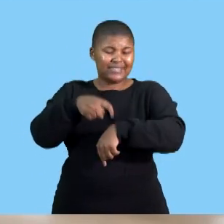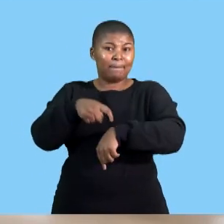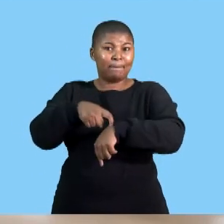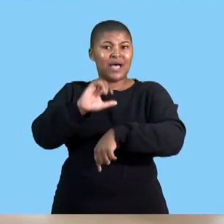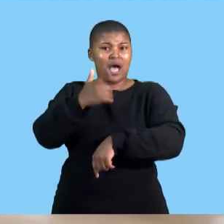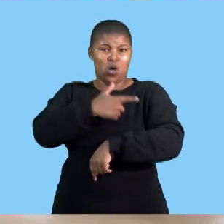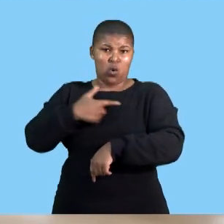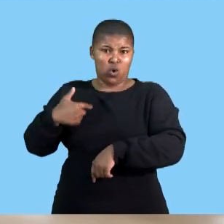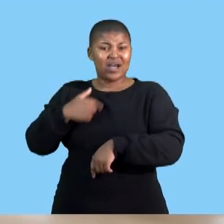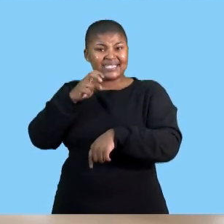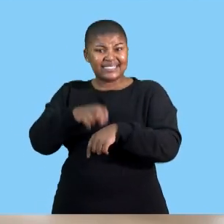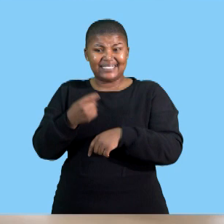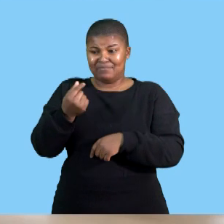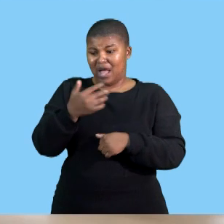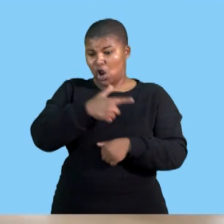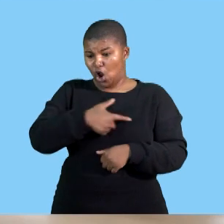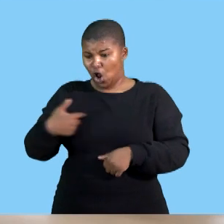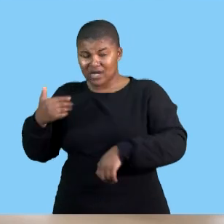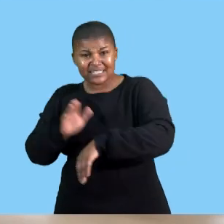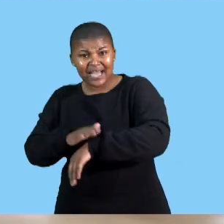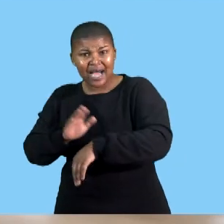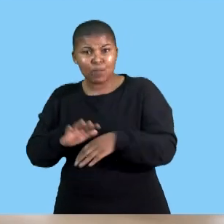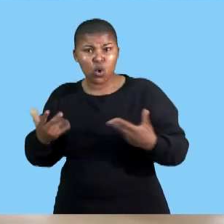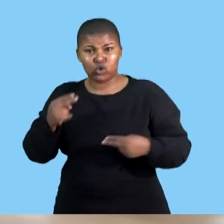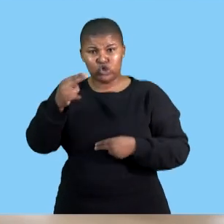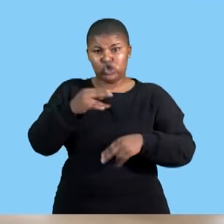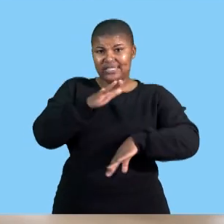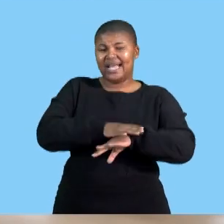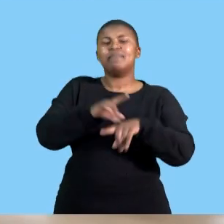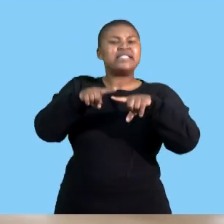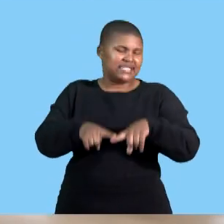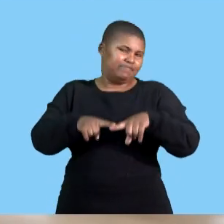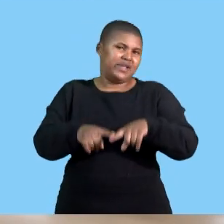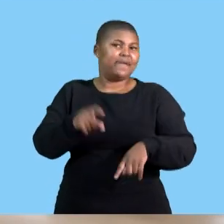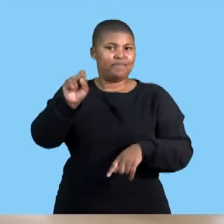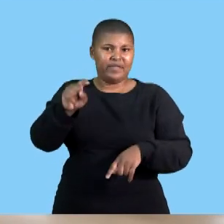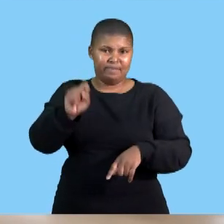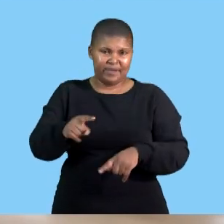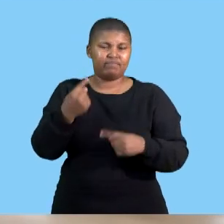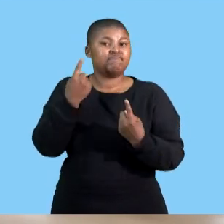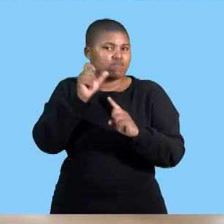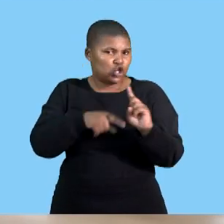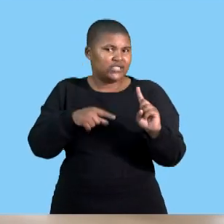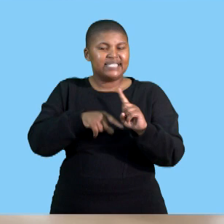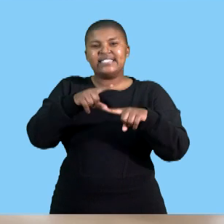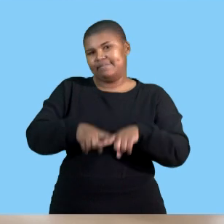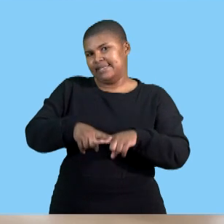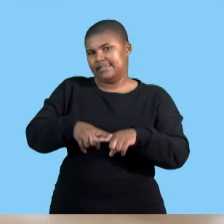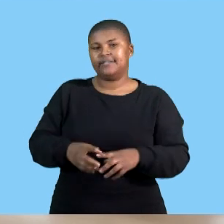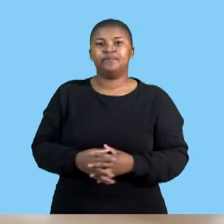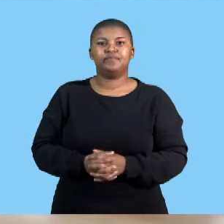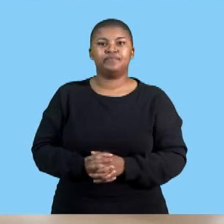the period that they need. Do they need money for a long period of time or for a short period of time? So it depends on an